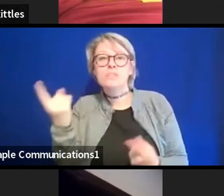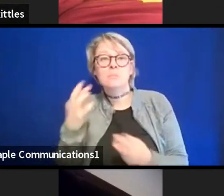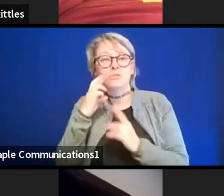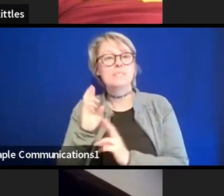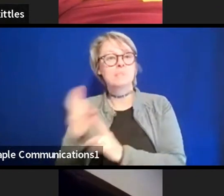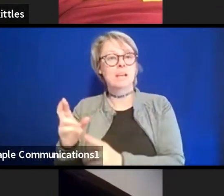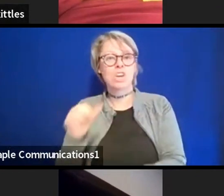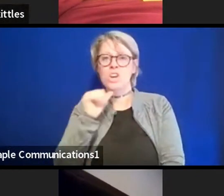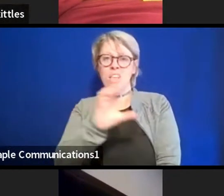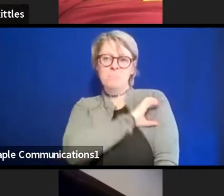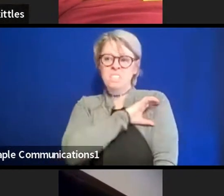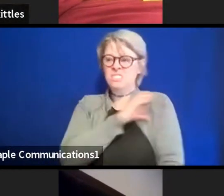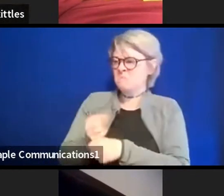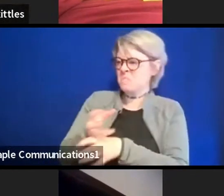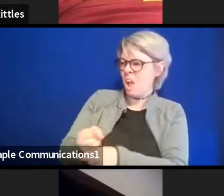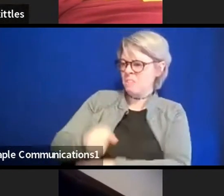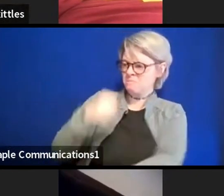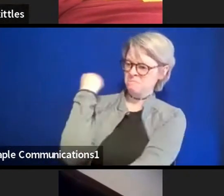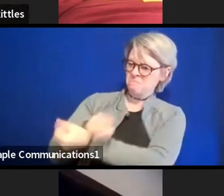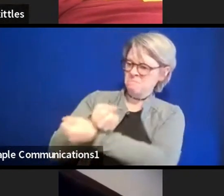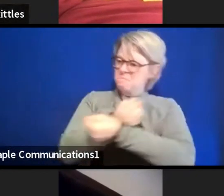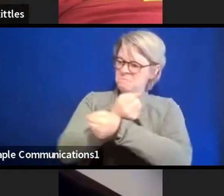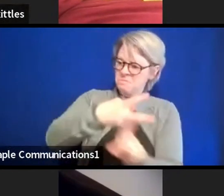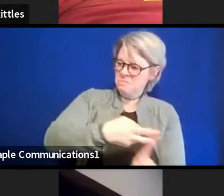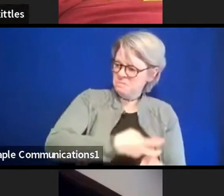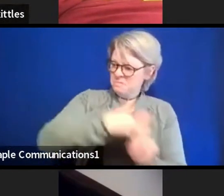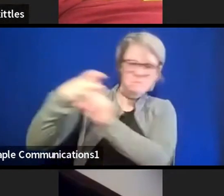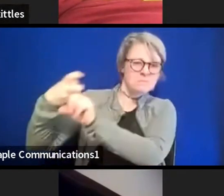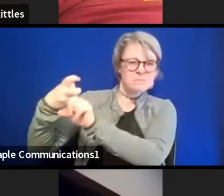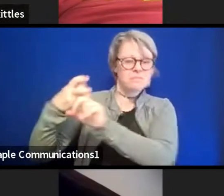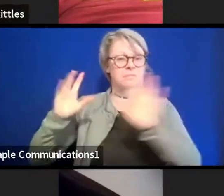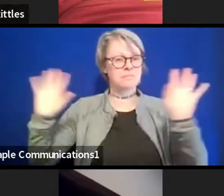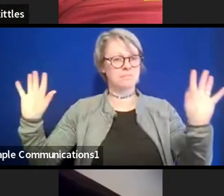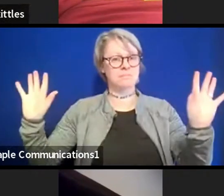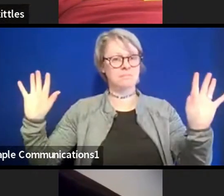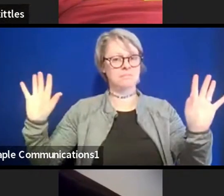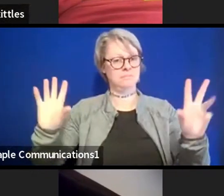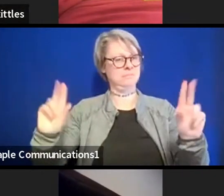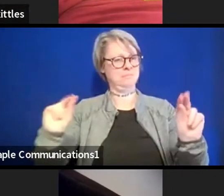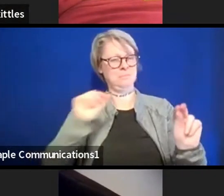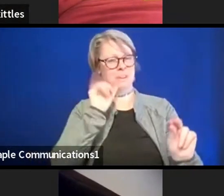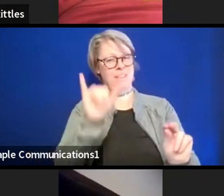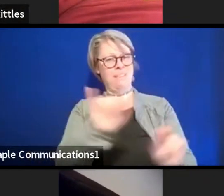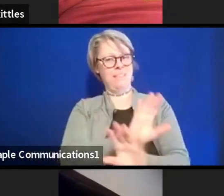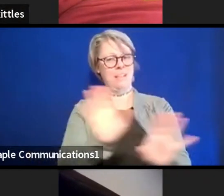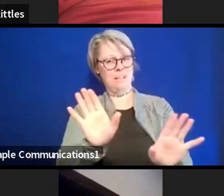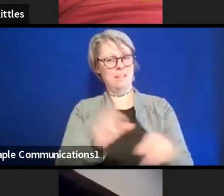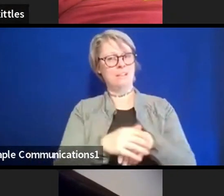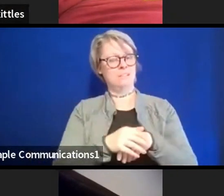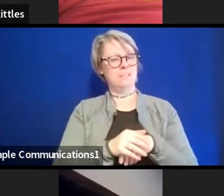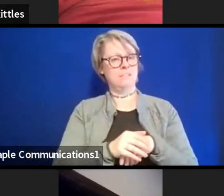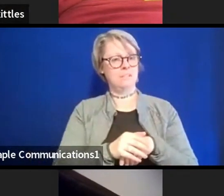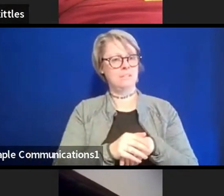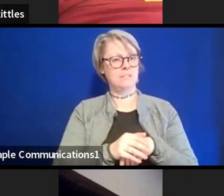a police officer who's arresting you and telling you to put your hands behind your back. No,